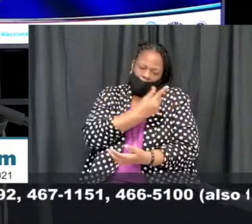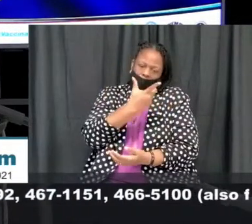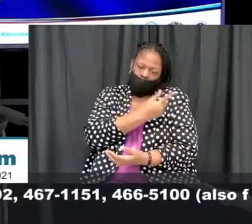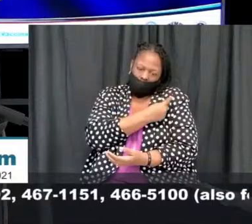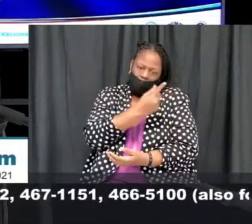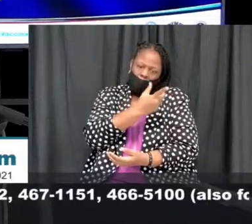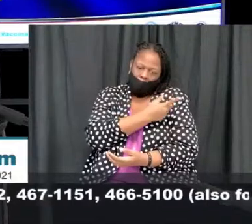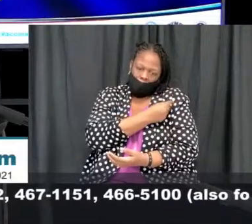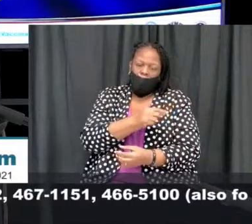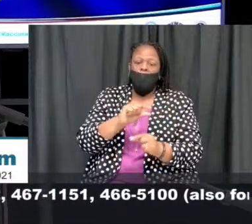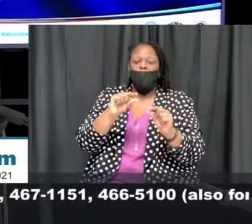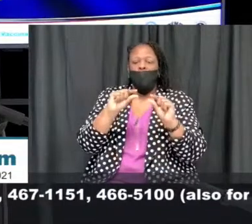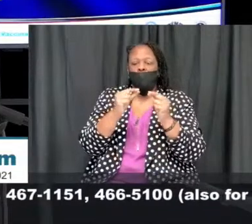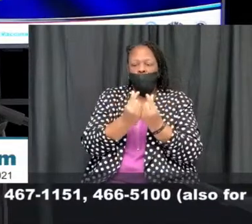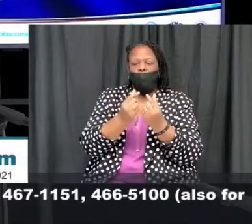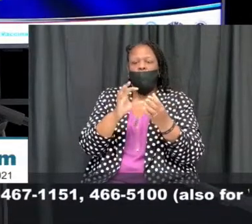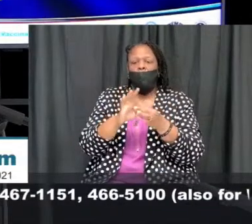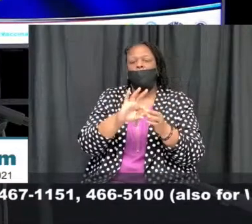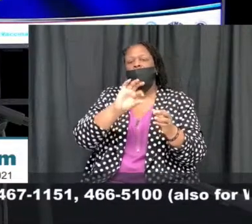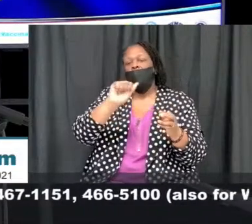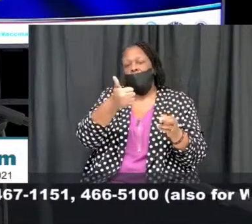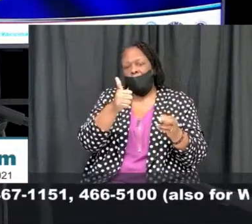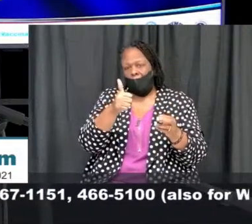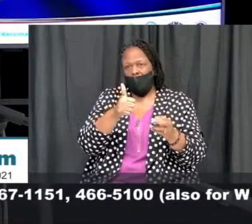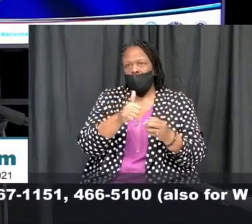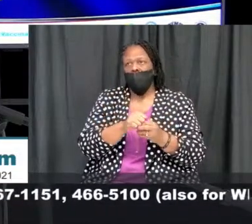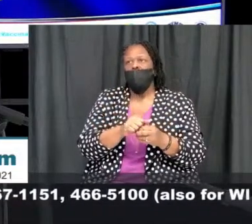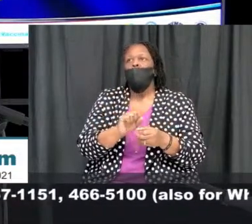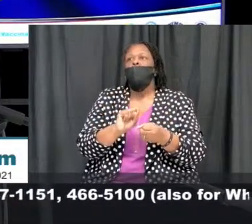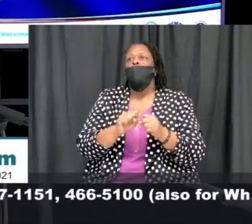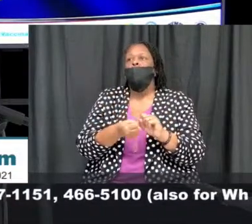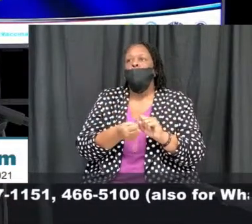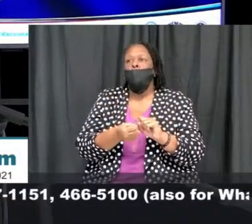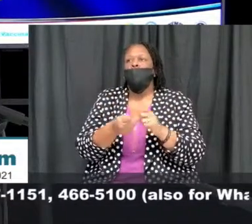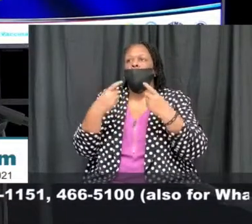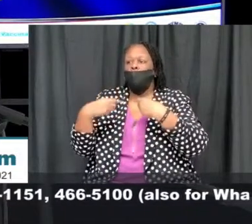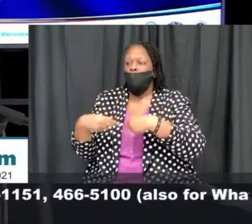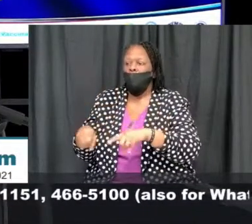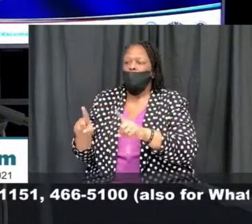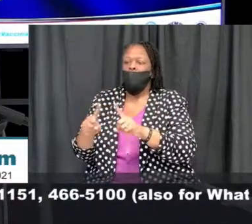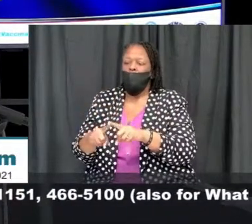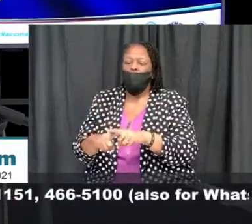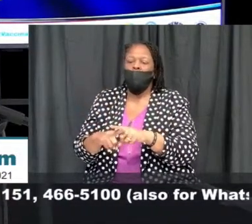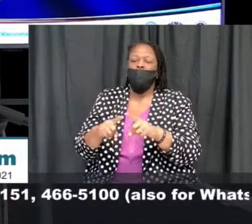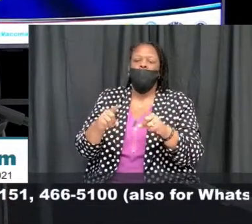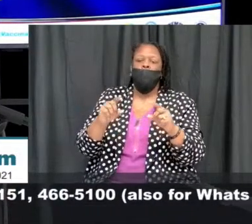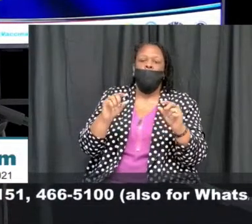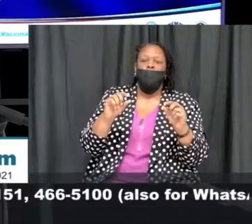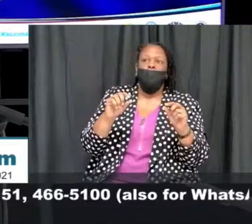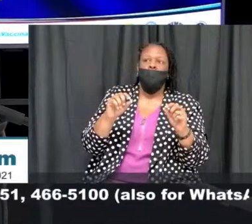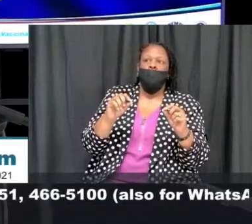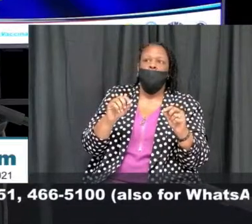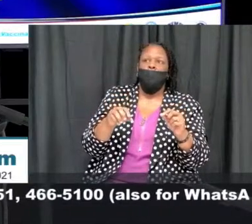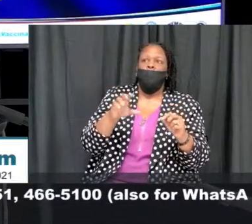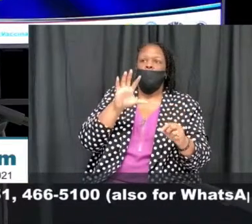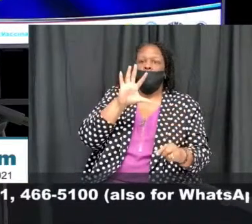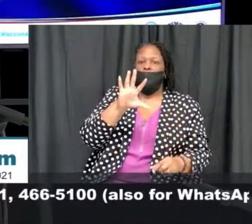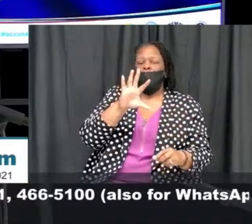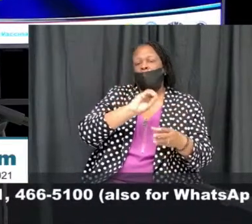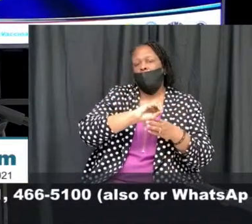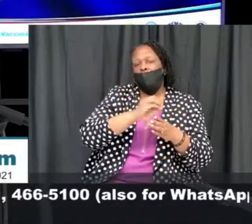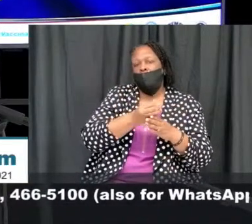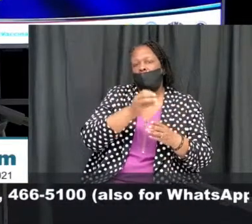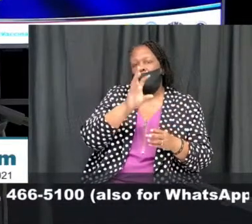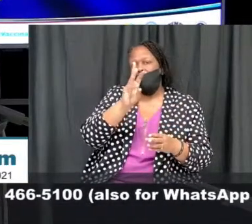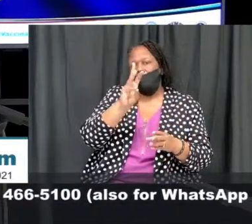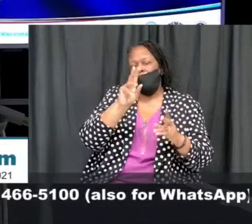persons in groups of 10. And so sometimes even if we go to a community center and there are 5 or 6 persons